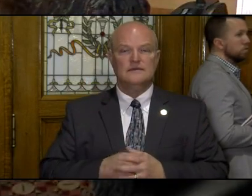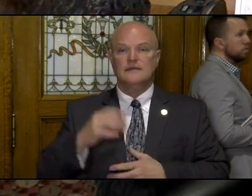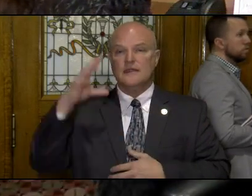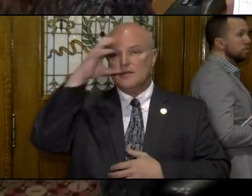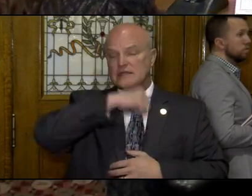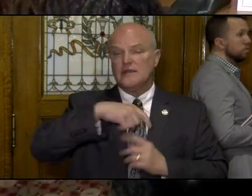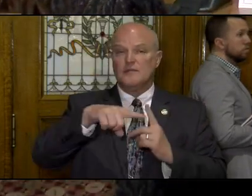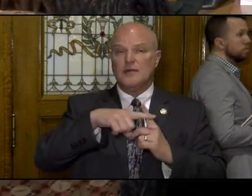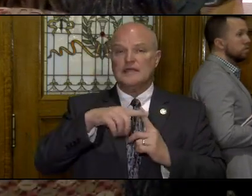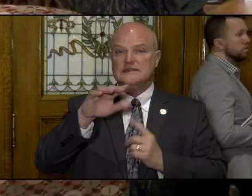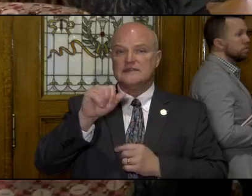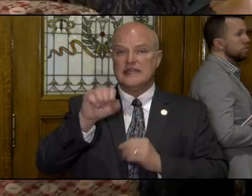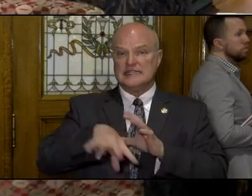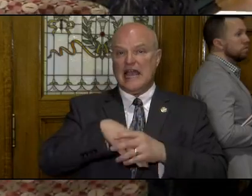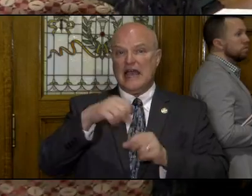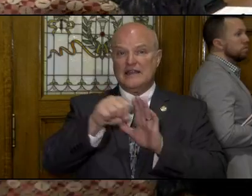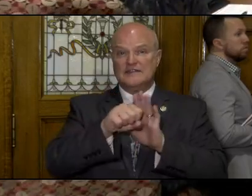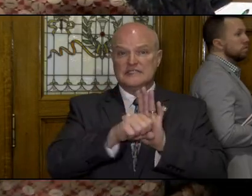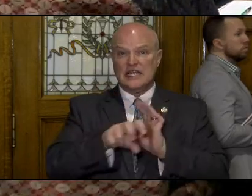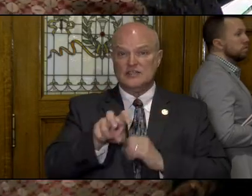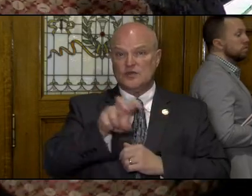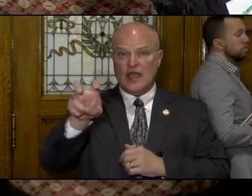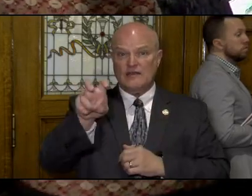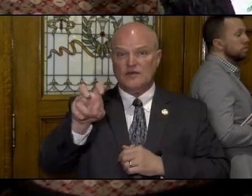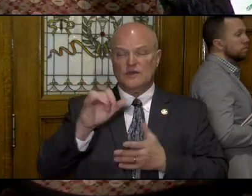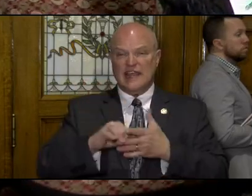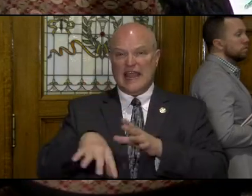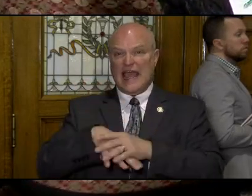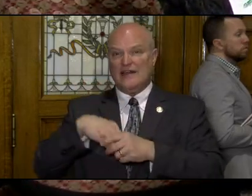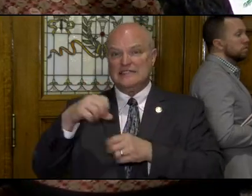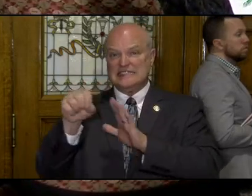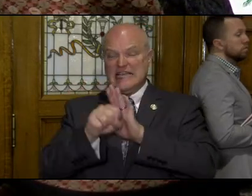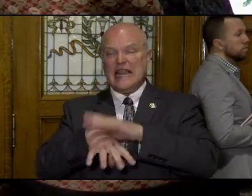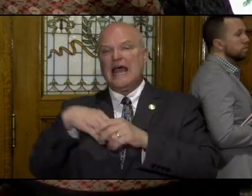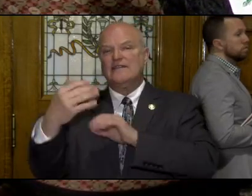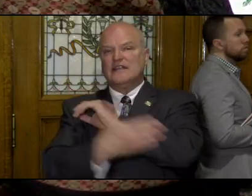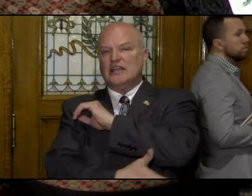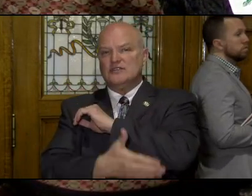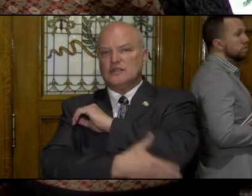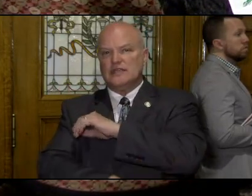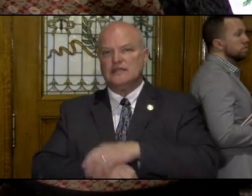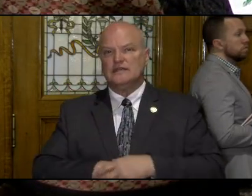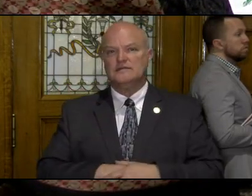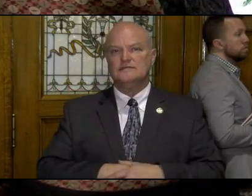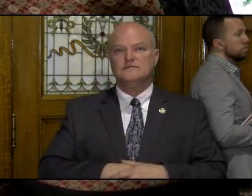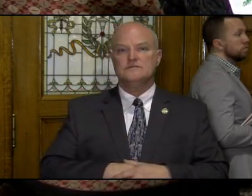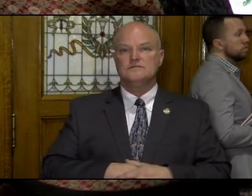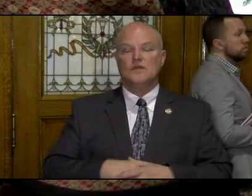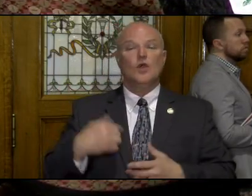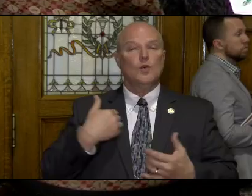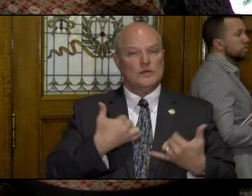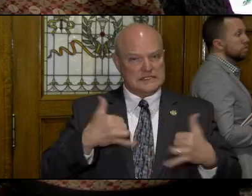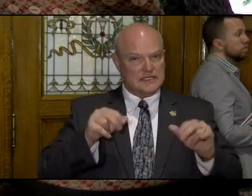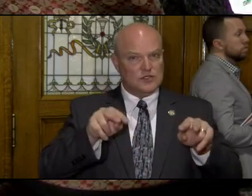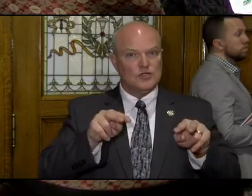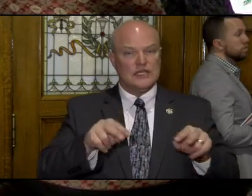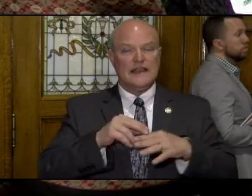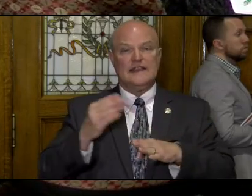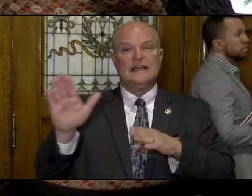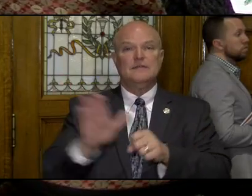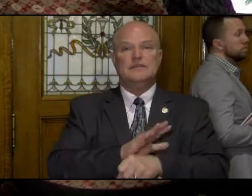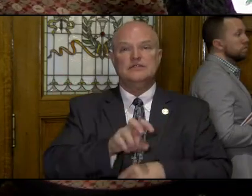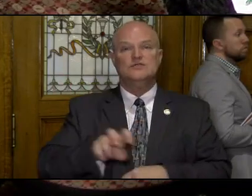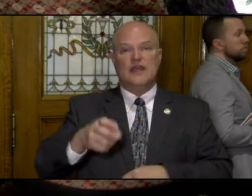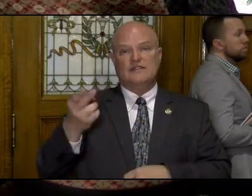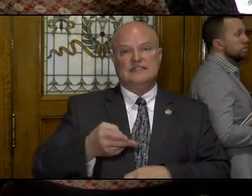positive case, so it's out-of-state travel, not out-of-country travel? That is correct. We're still looking at the complete